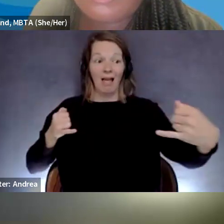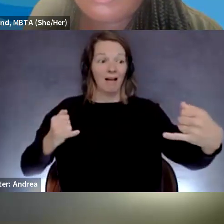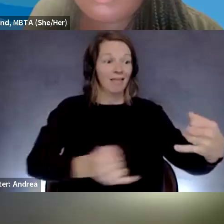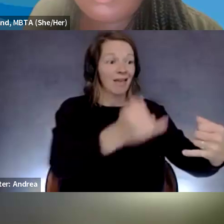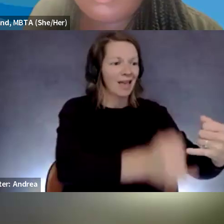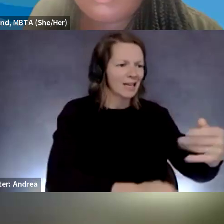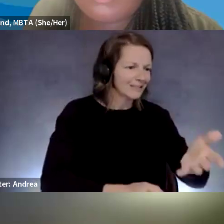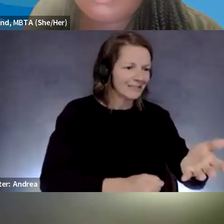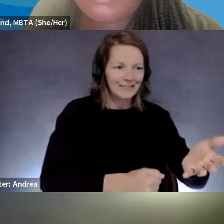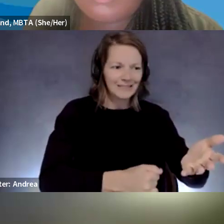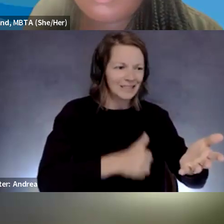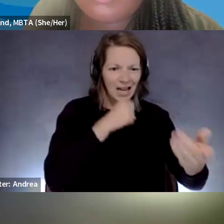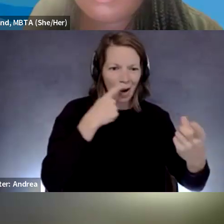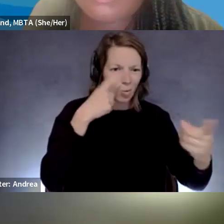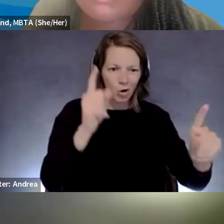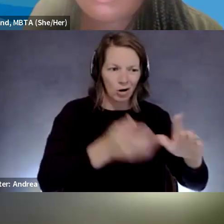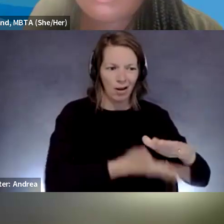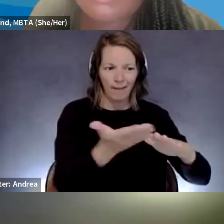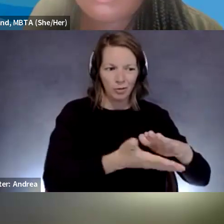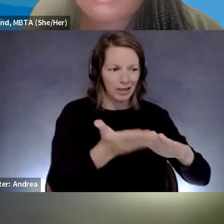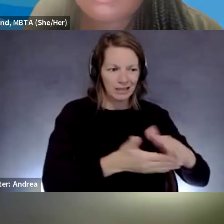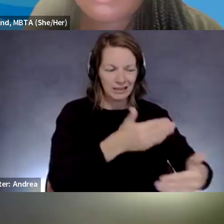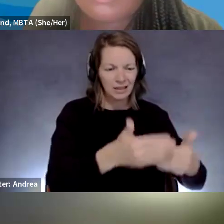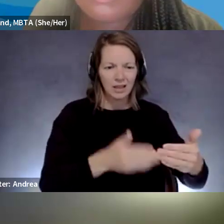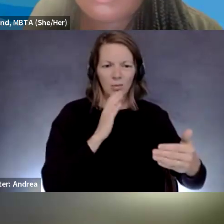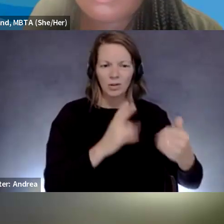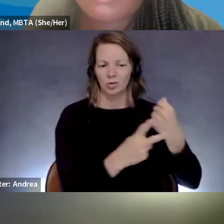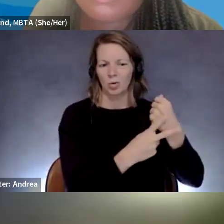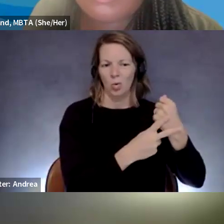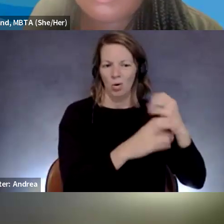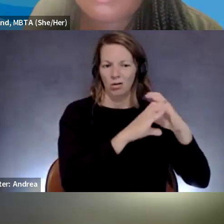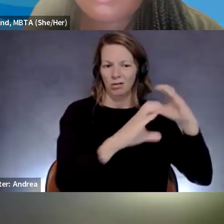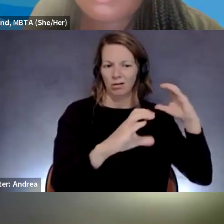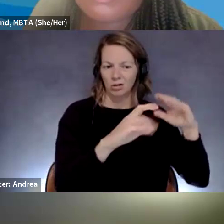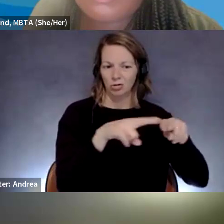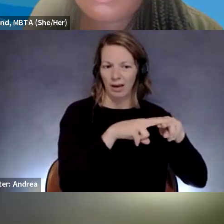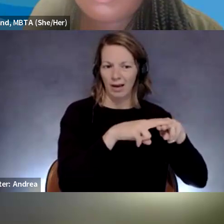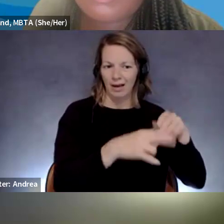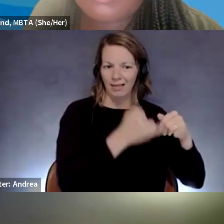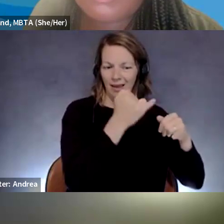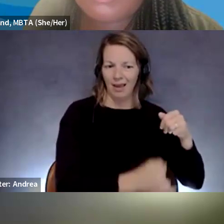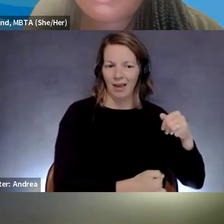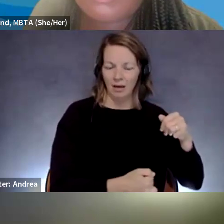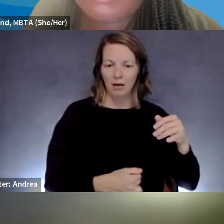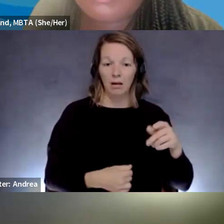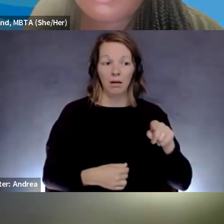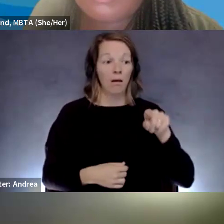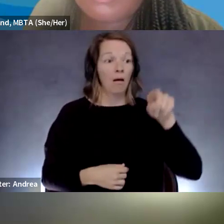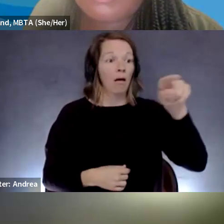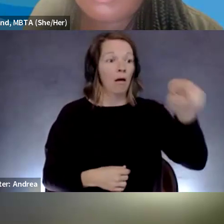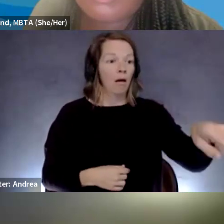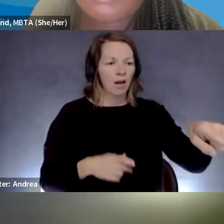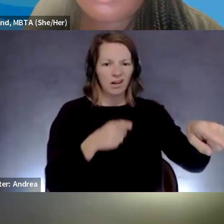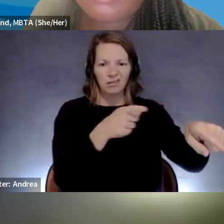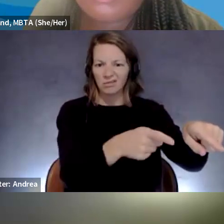operationally, due to how we store trains at the end. We obviously can't have an access point where our train storage, and then that